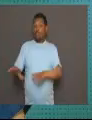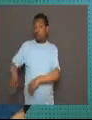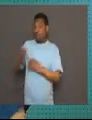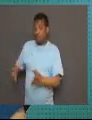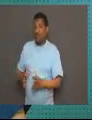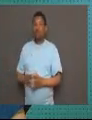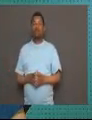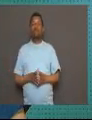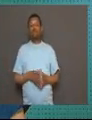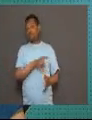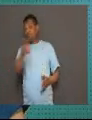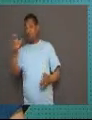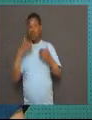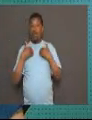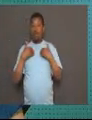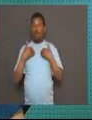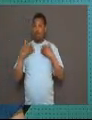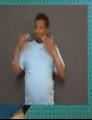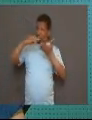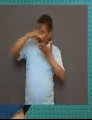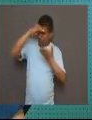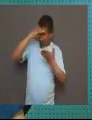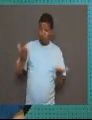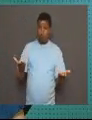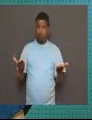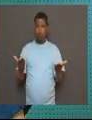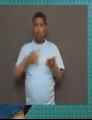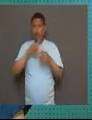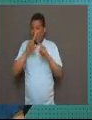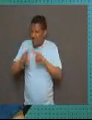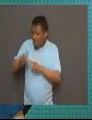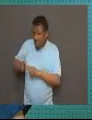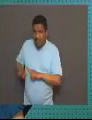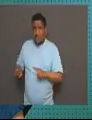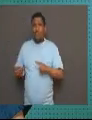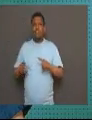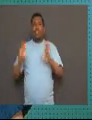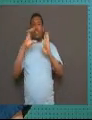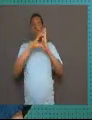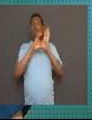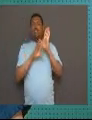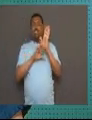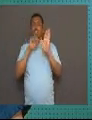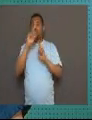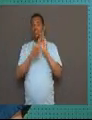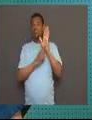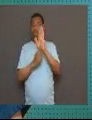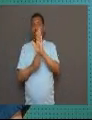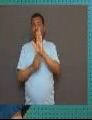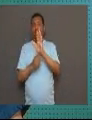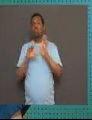Students, you have already learned about a variety of conventional signs